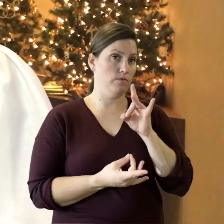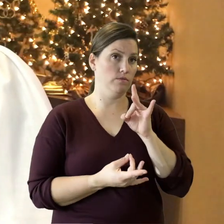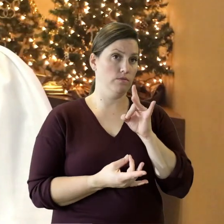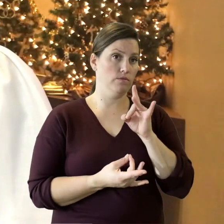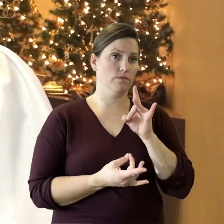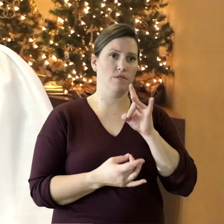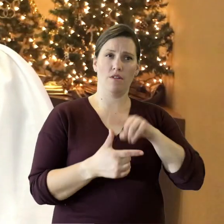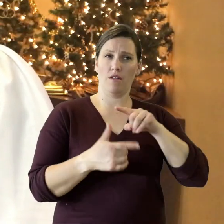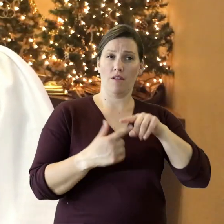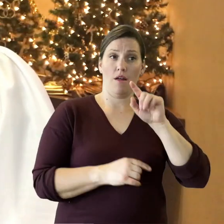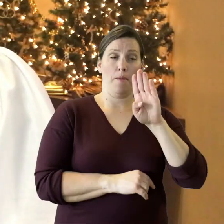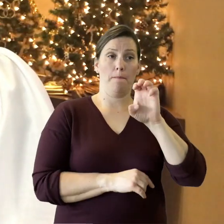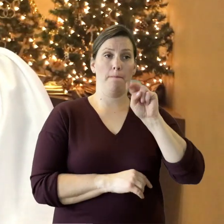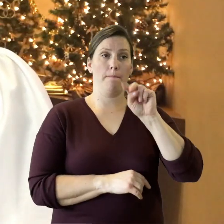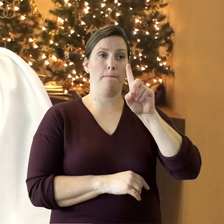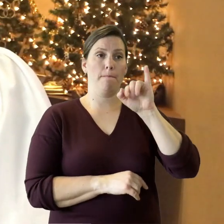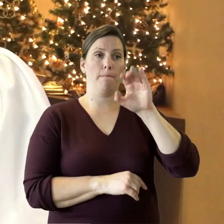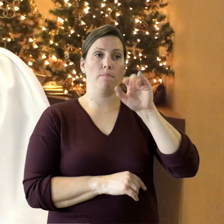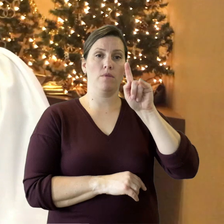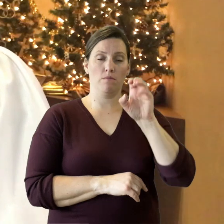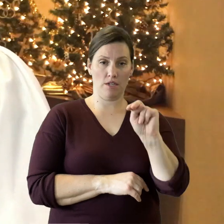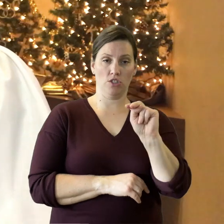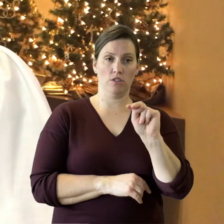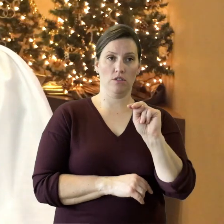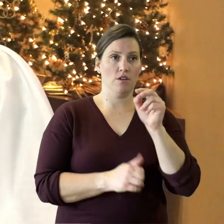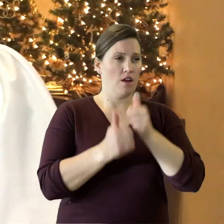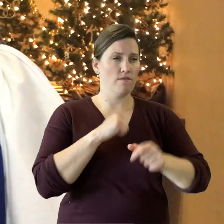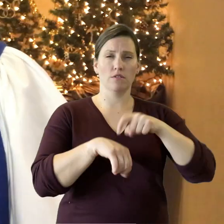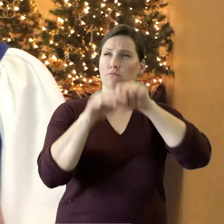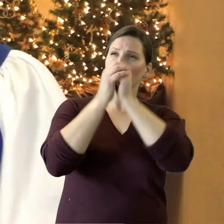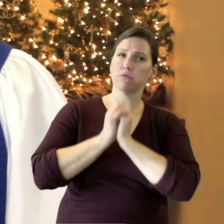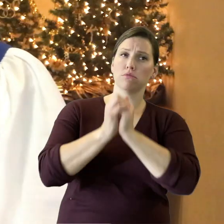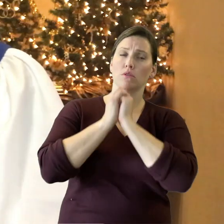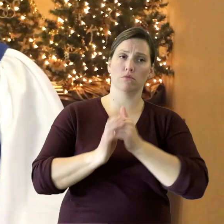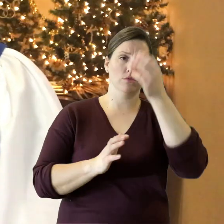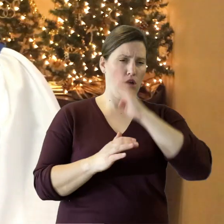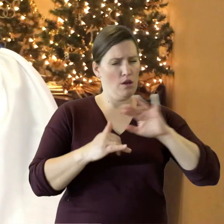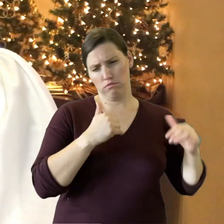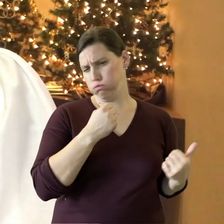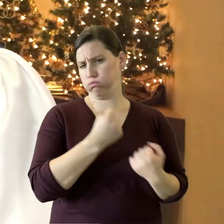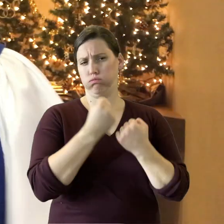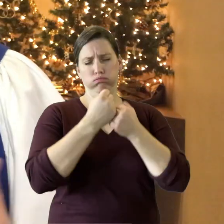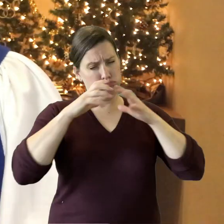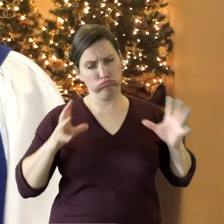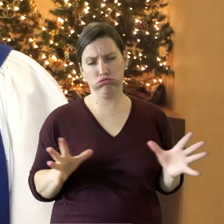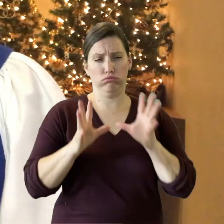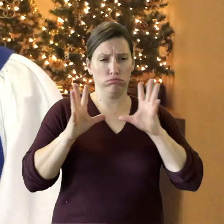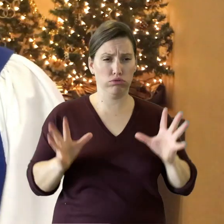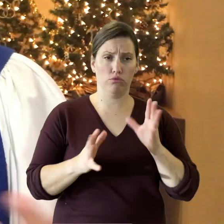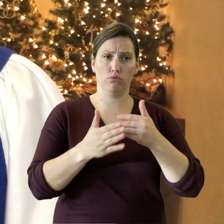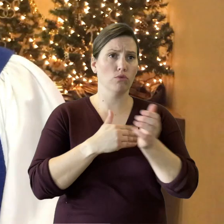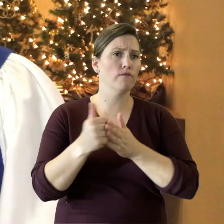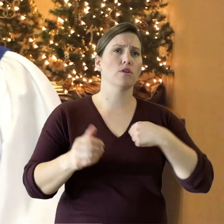Spirit. And then in the benediction, every time we worship, God reinforces that for us, assures us